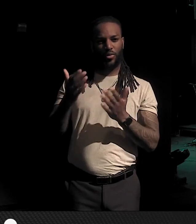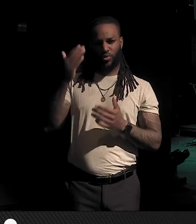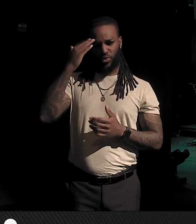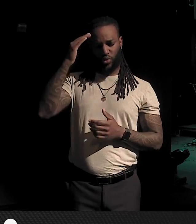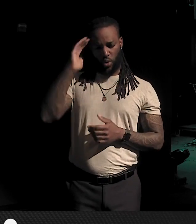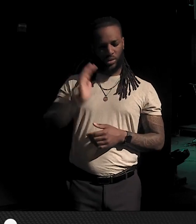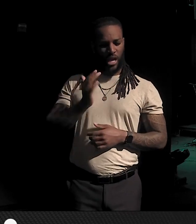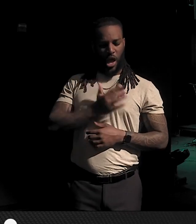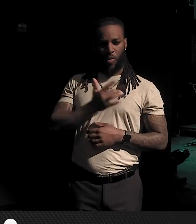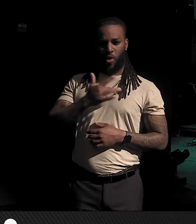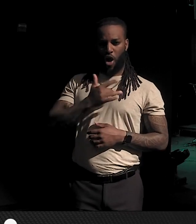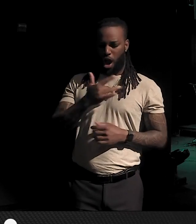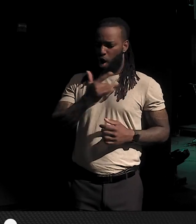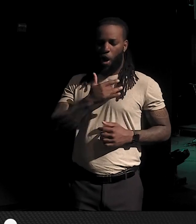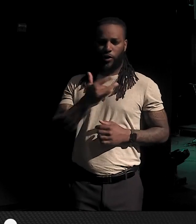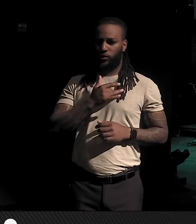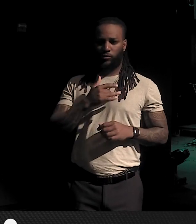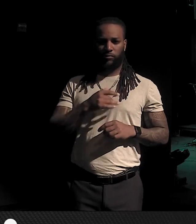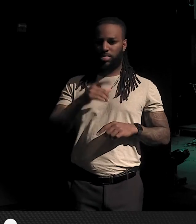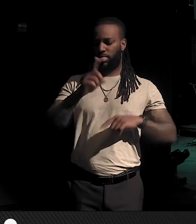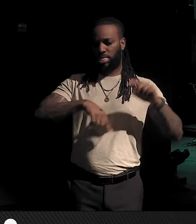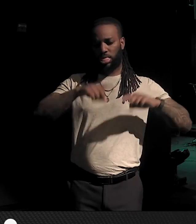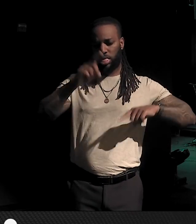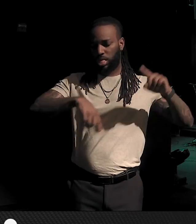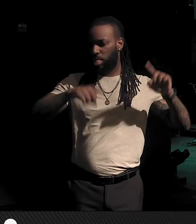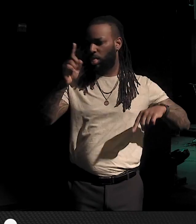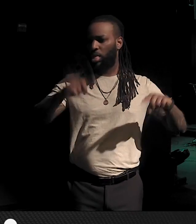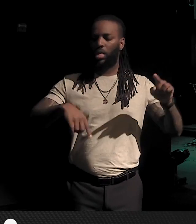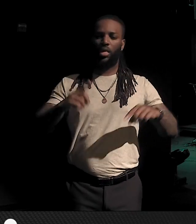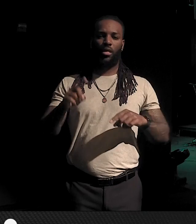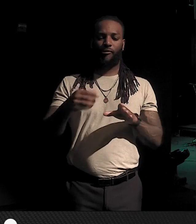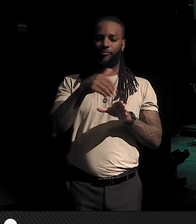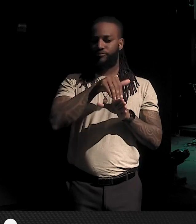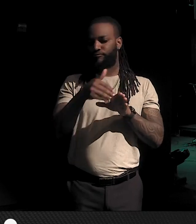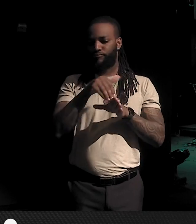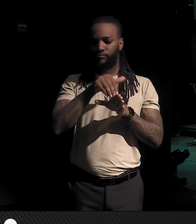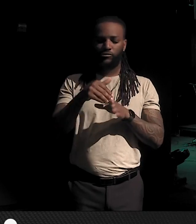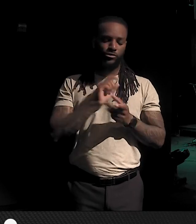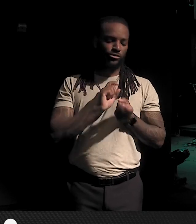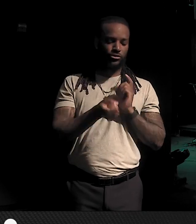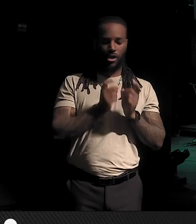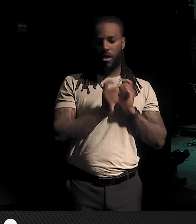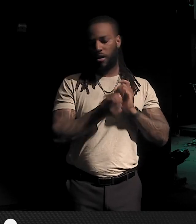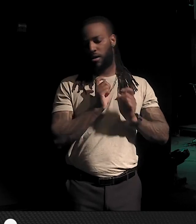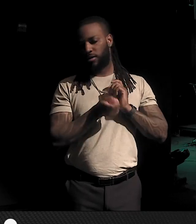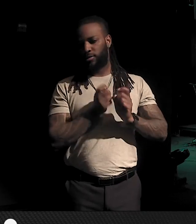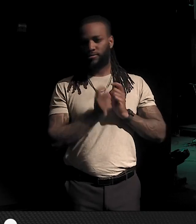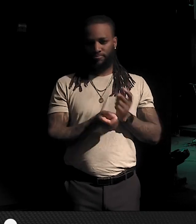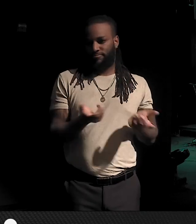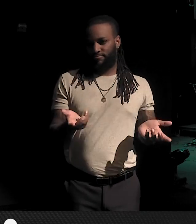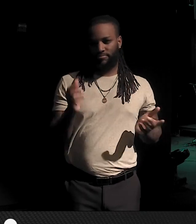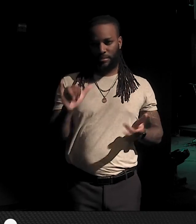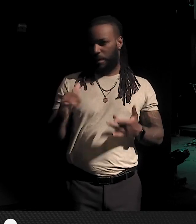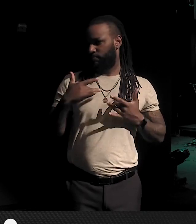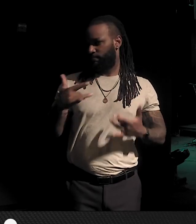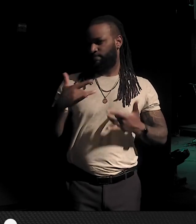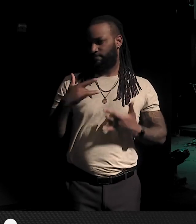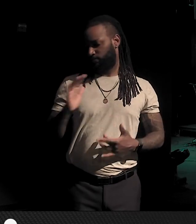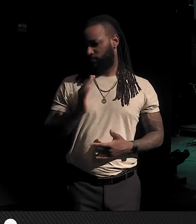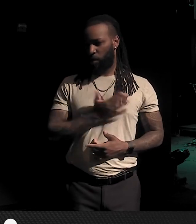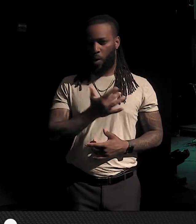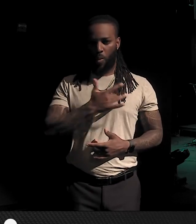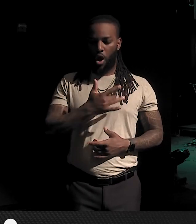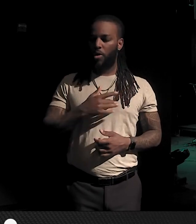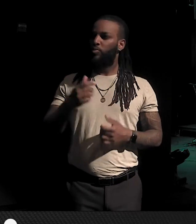Our hearts are unpredictable. They're fickle. They change around. I can't just try to feel